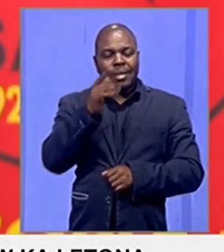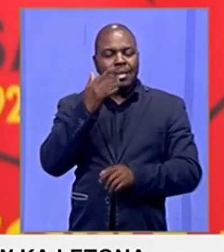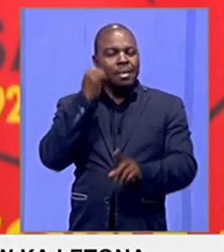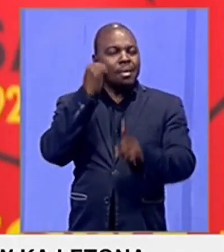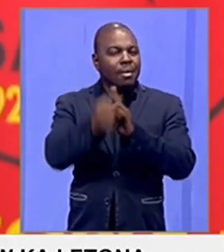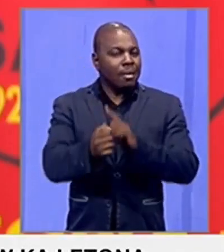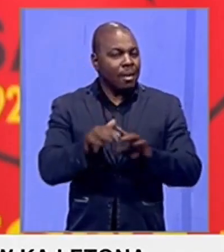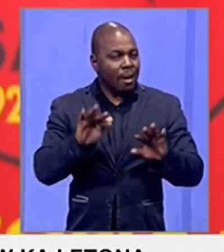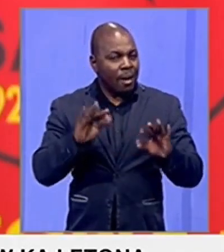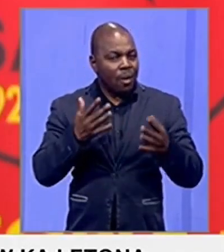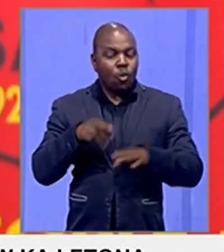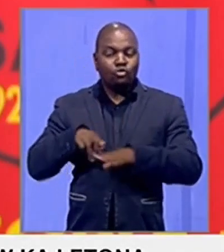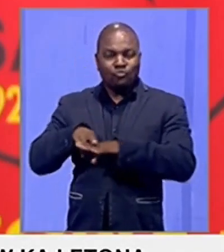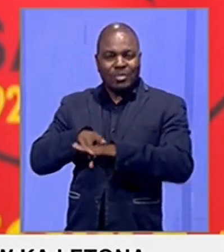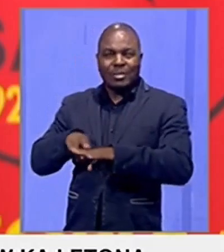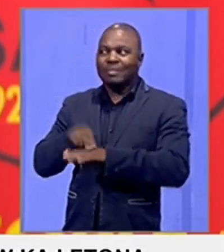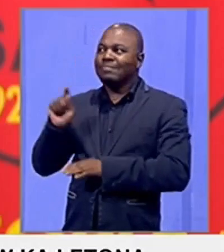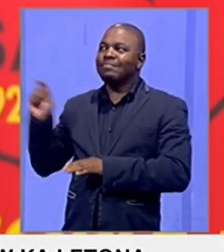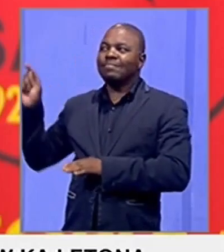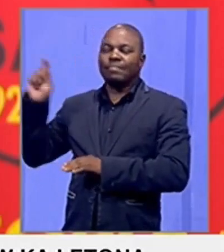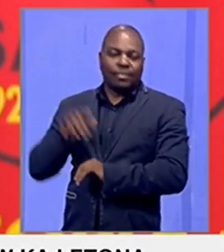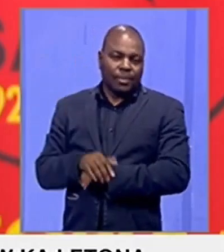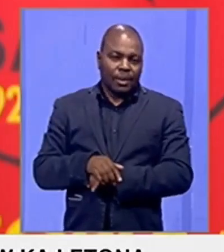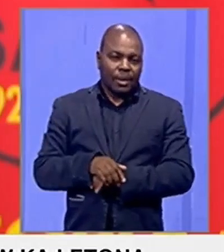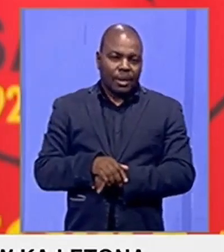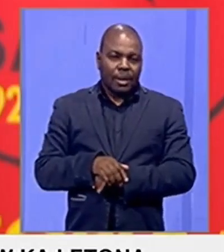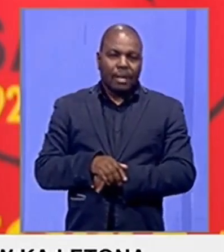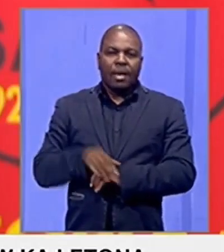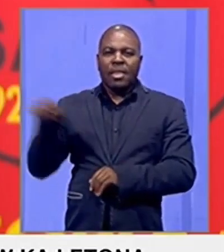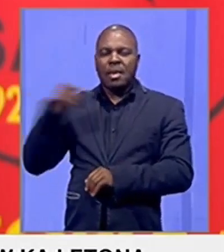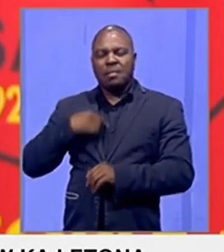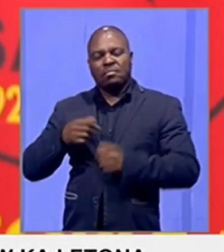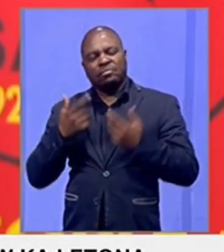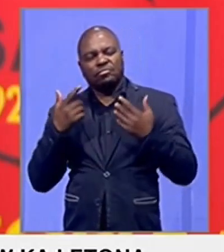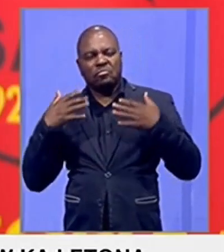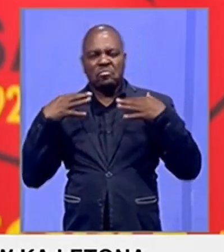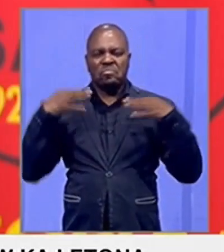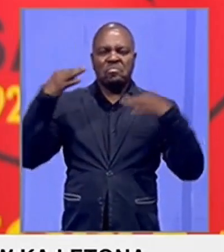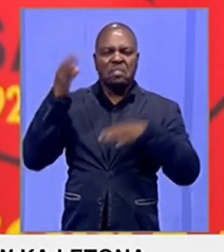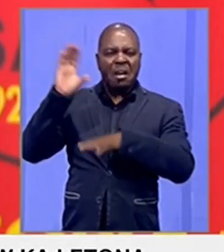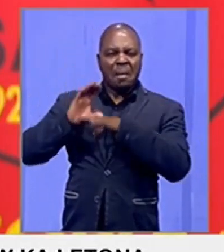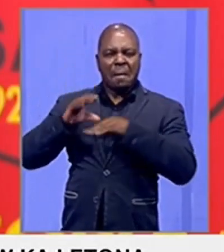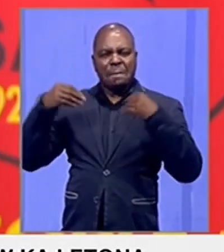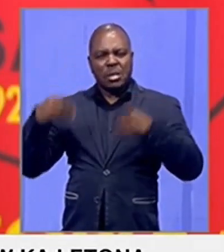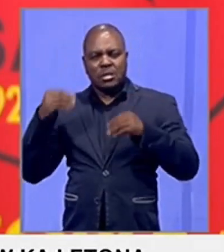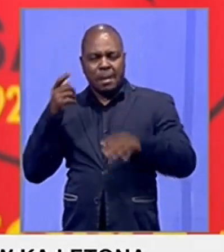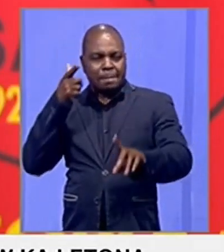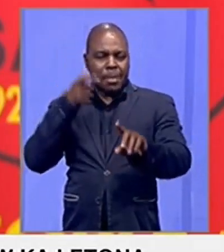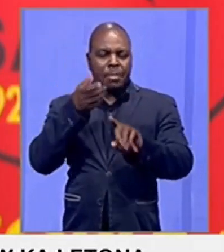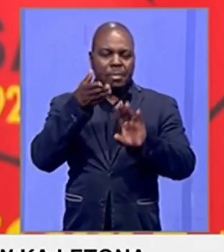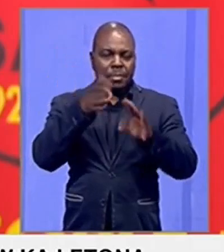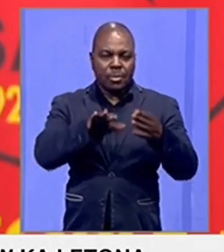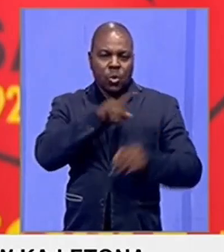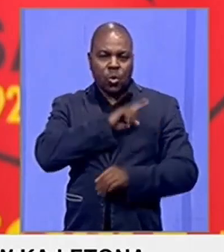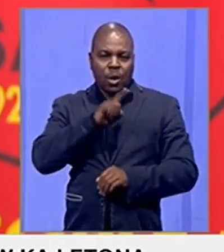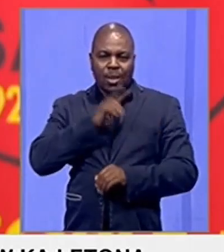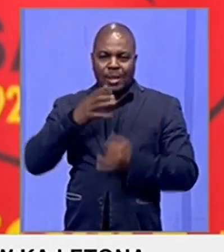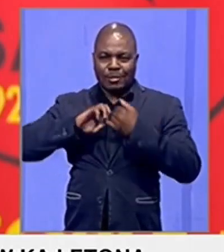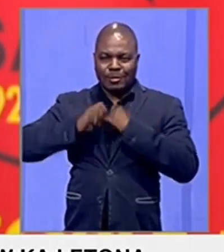by racism, by monopoly capital in this country, which tried to keep its